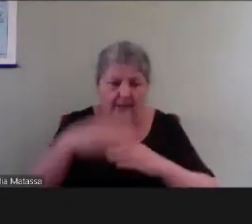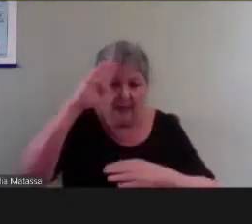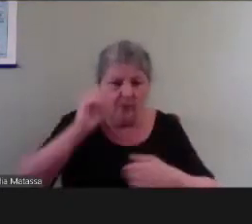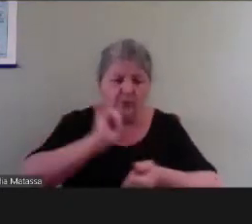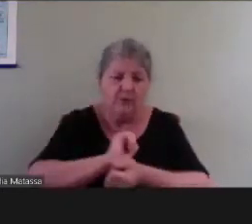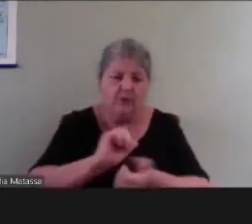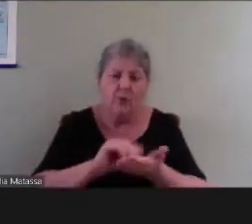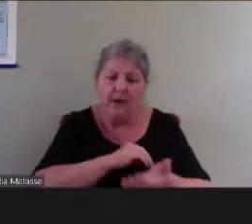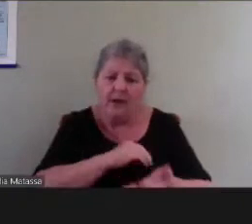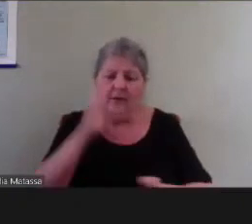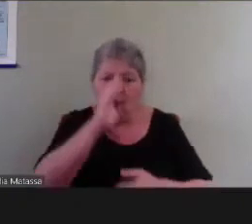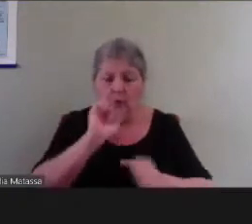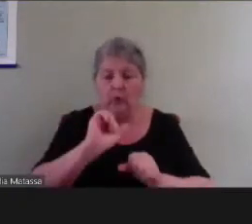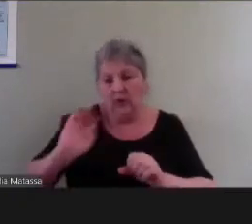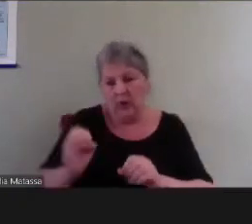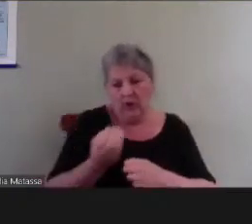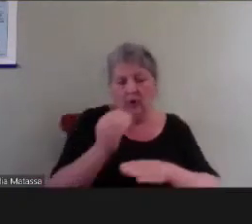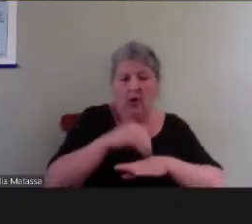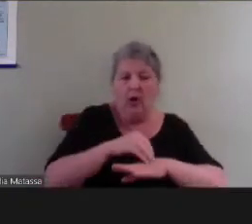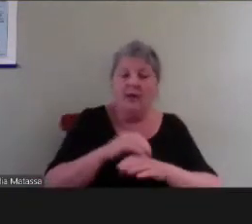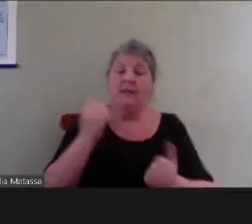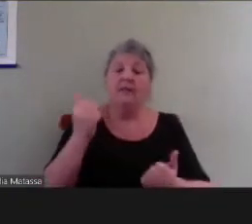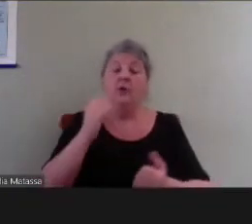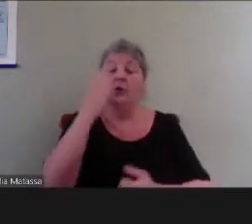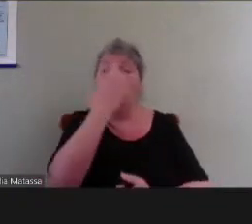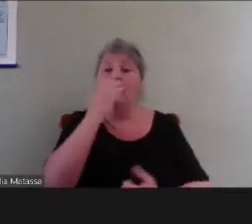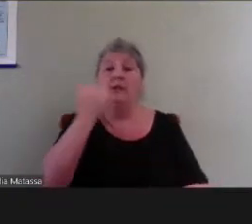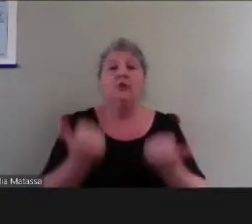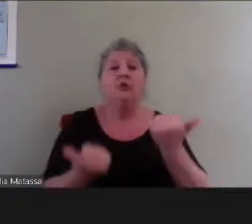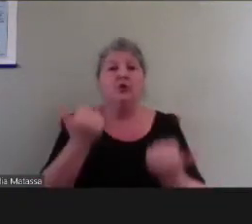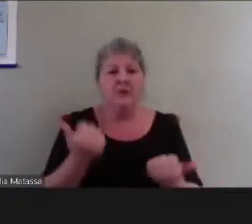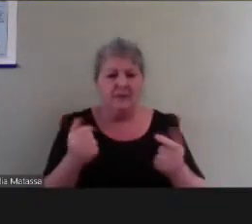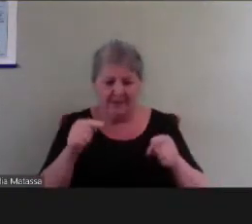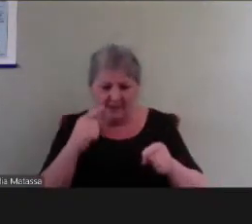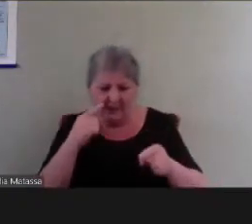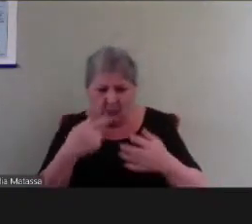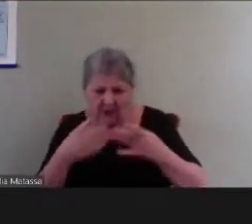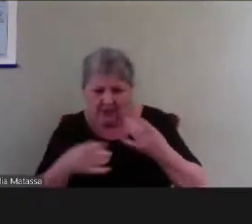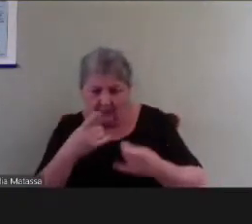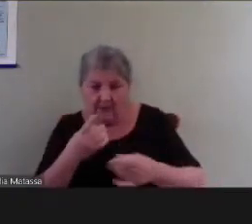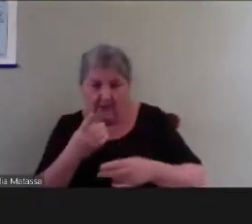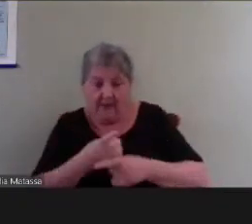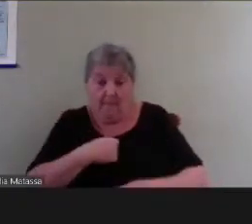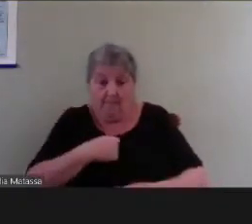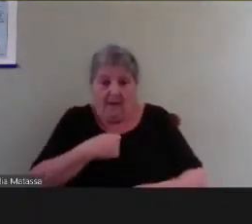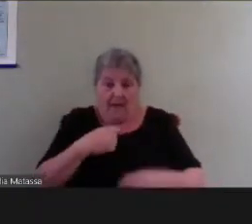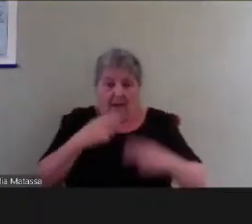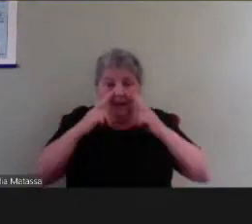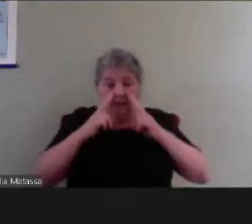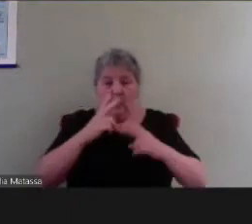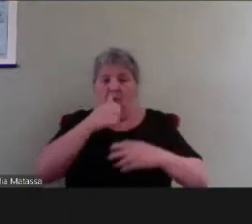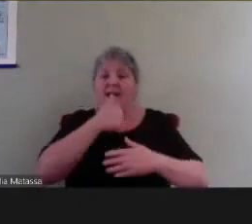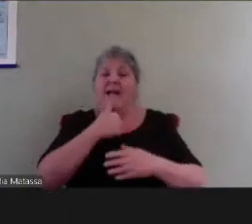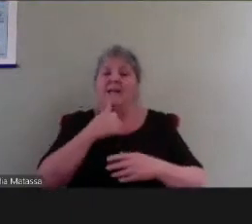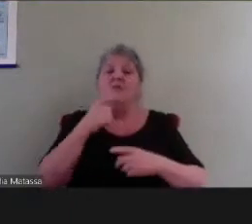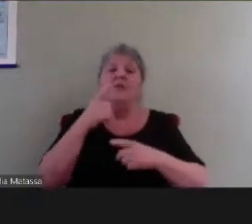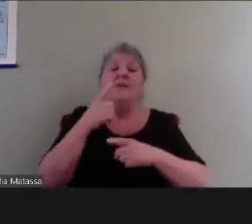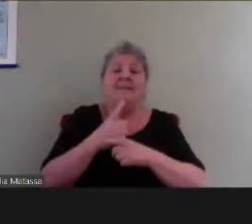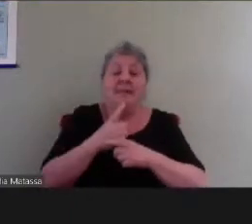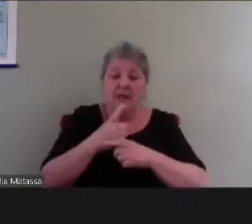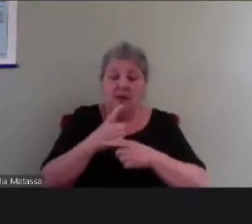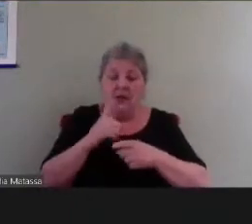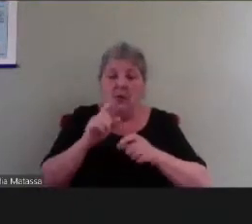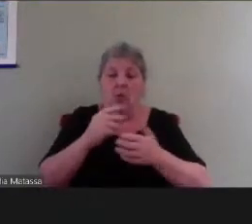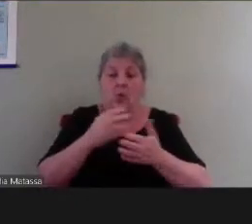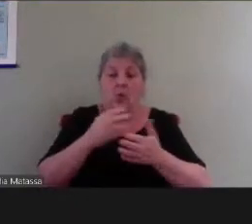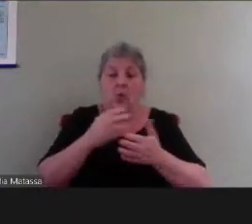to look earlier on in the criminal justice pathway. And in my view, the answer lies in intervening at the arrest and